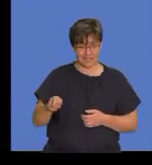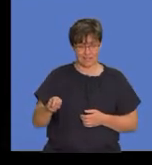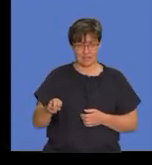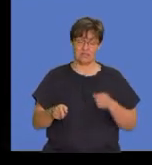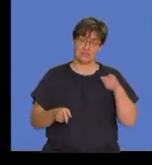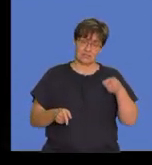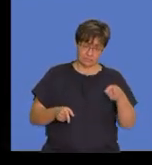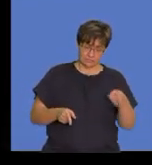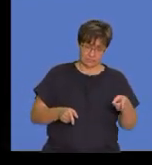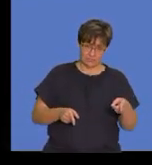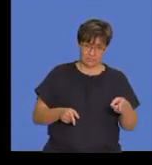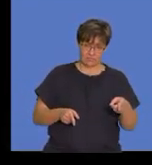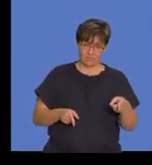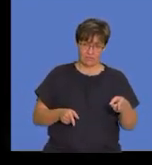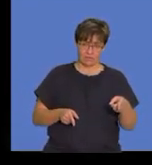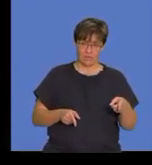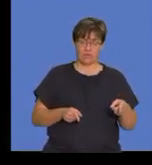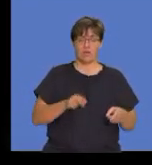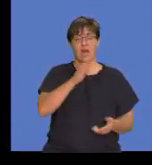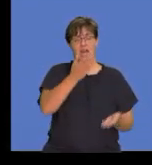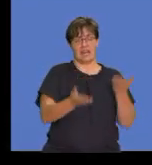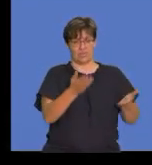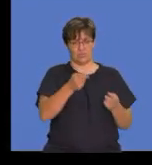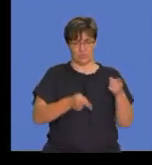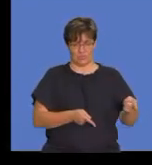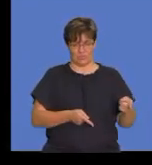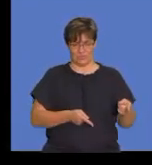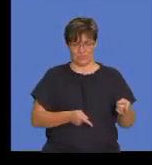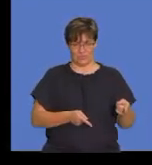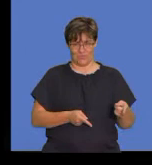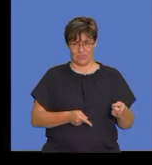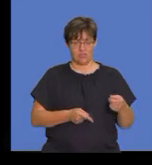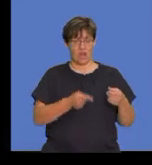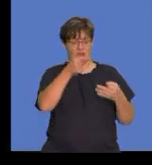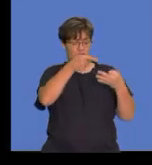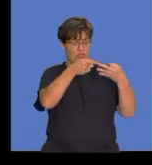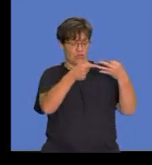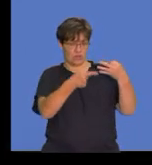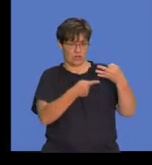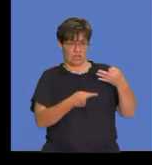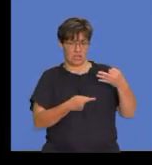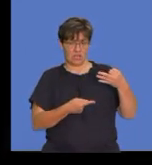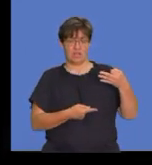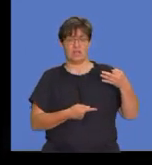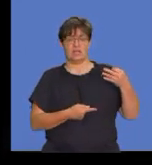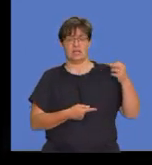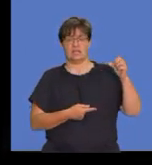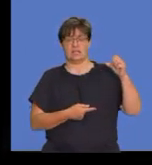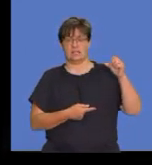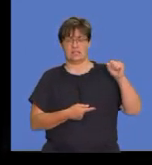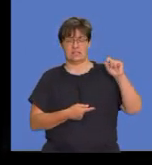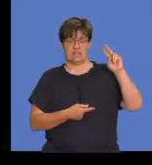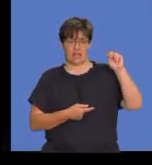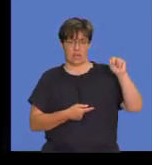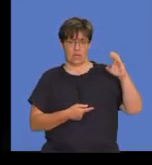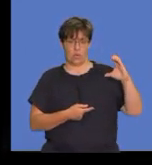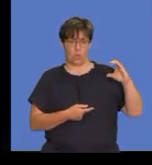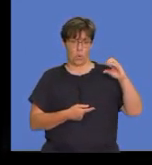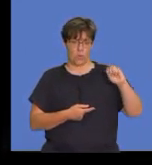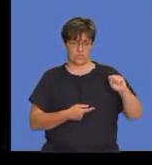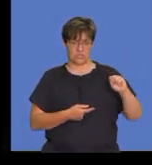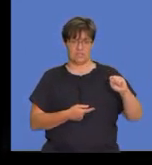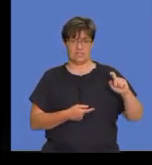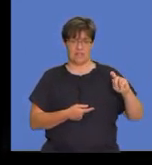the reciprocals, and we call these the ratios. So these are three ratios: sine, cos, and